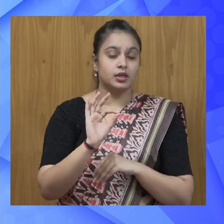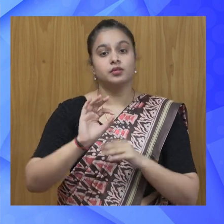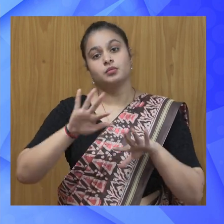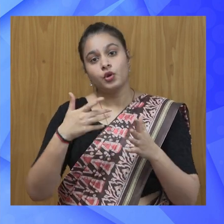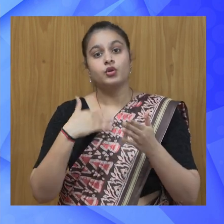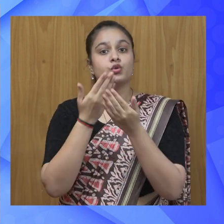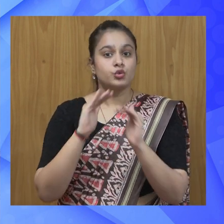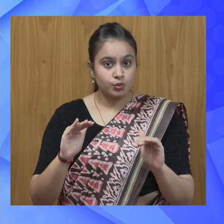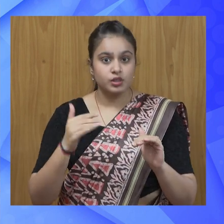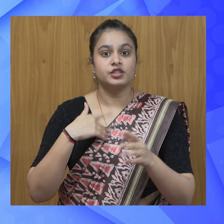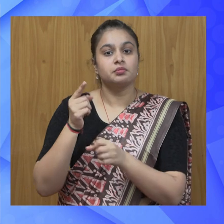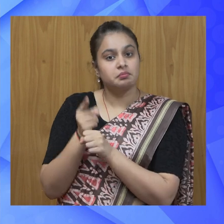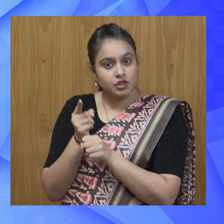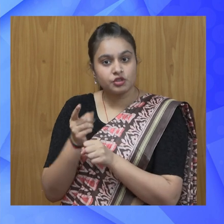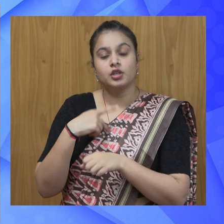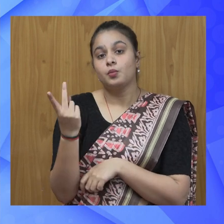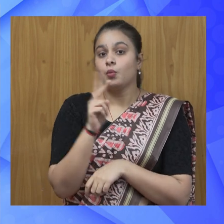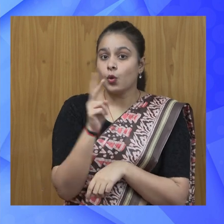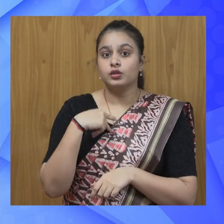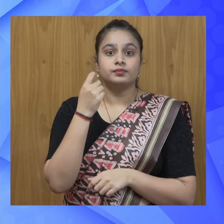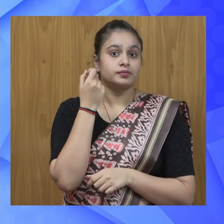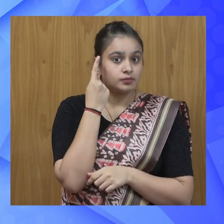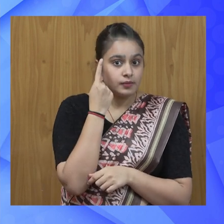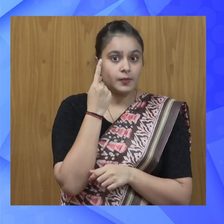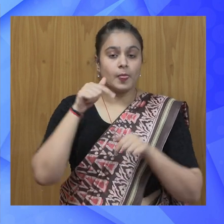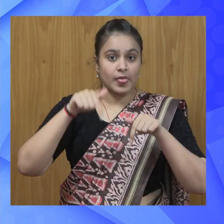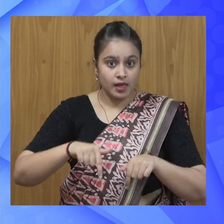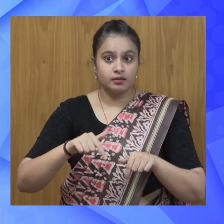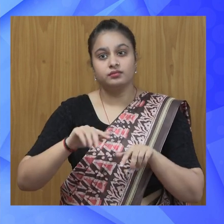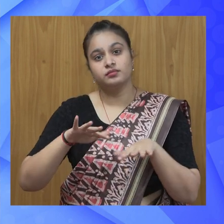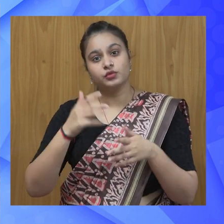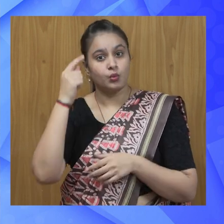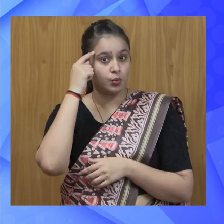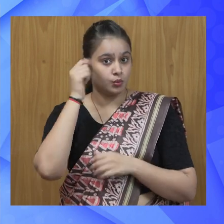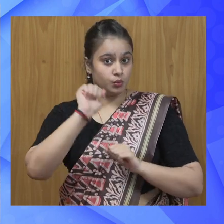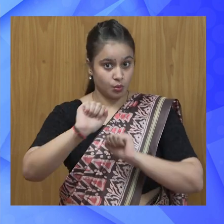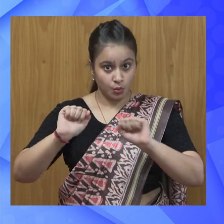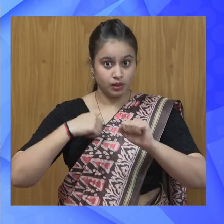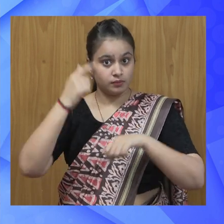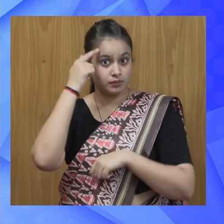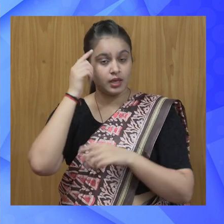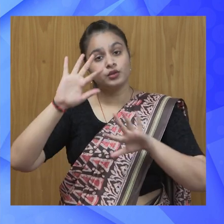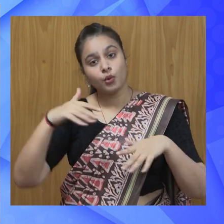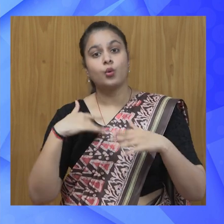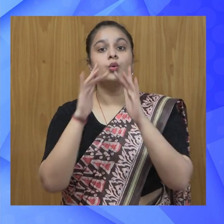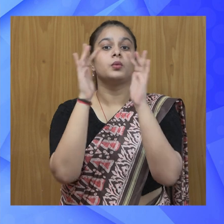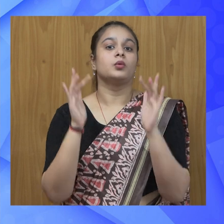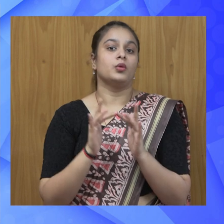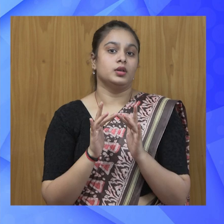for students and educators to understand how to safeguard their minds and their online